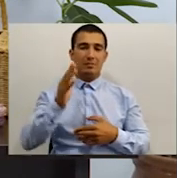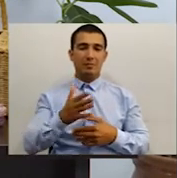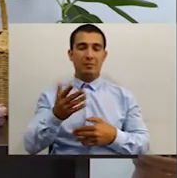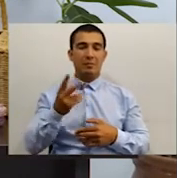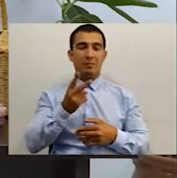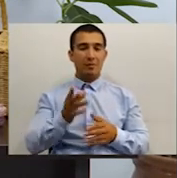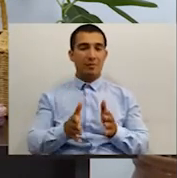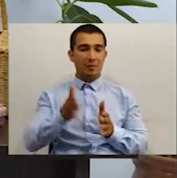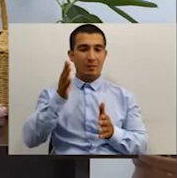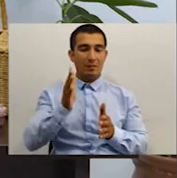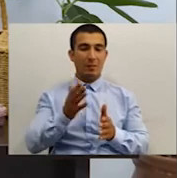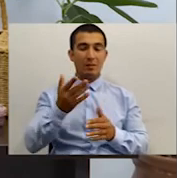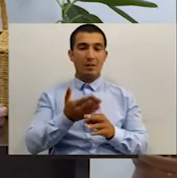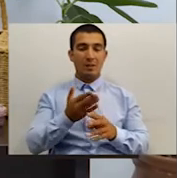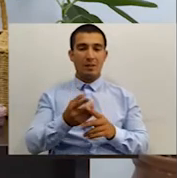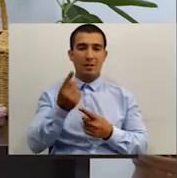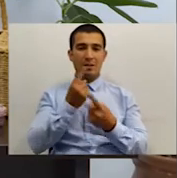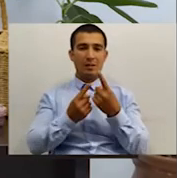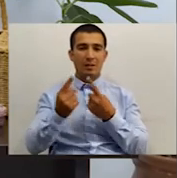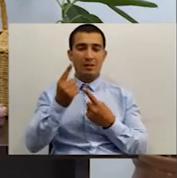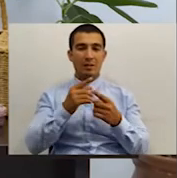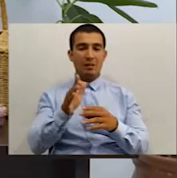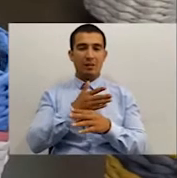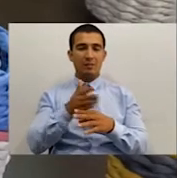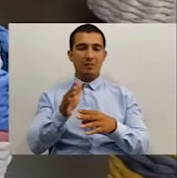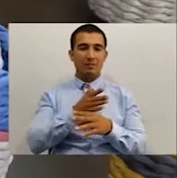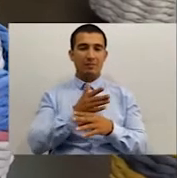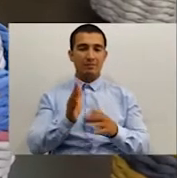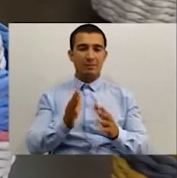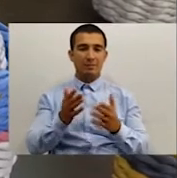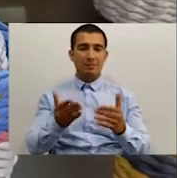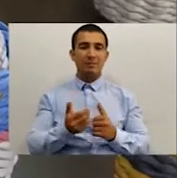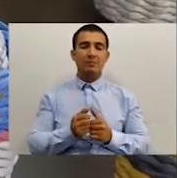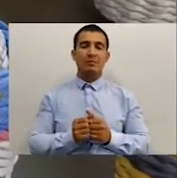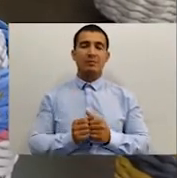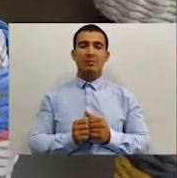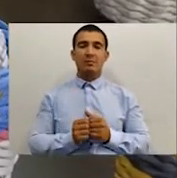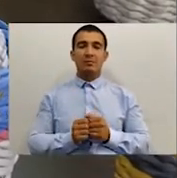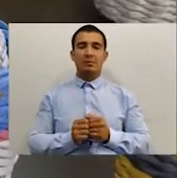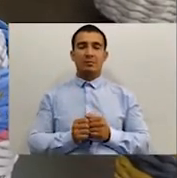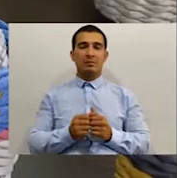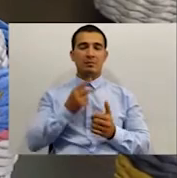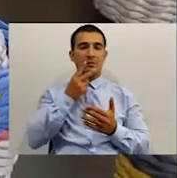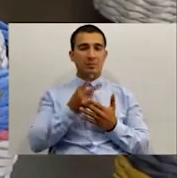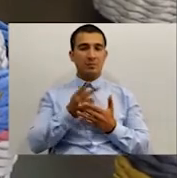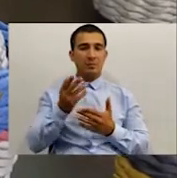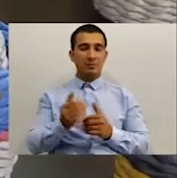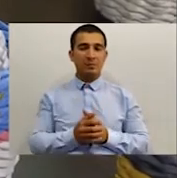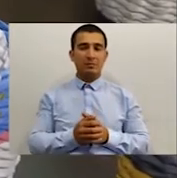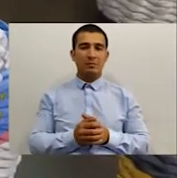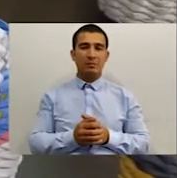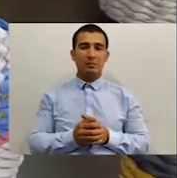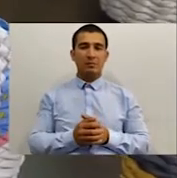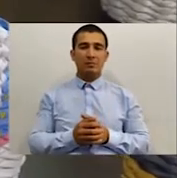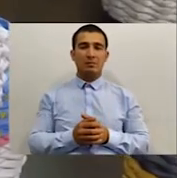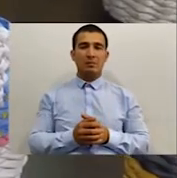Ikkinchi qatorda dona-dona qilib ochamiz buni. Tepadagi pastdan o'tib, tepaga chiqib ketadi keyingisini.